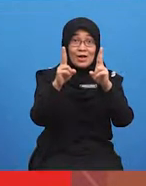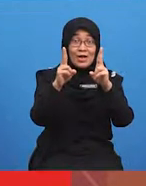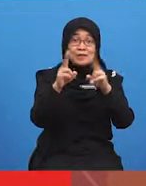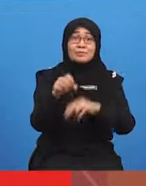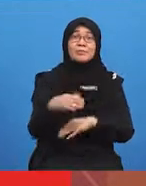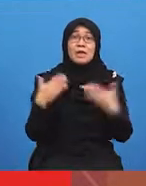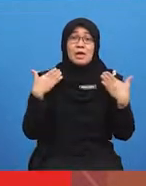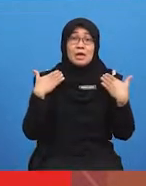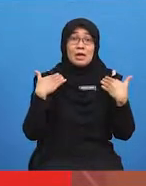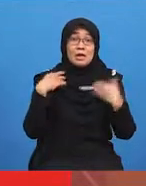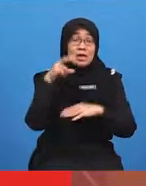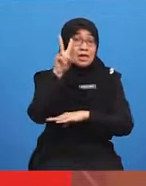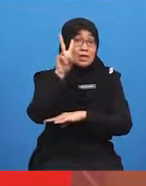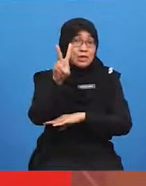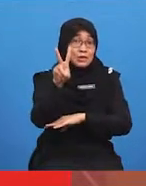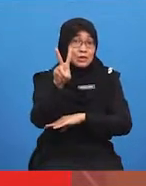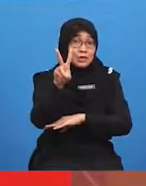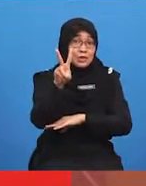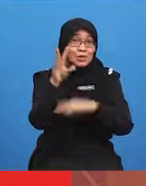There are two cats in the living room.